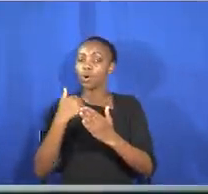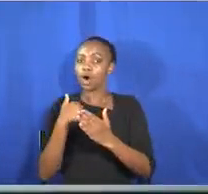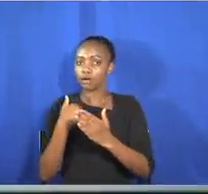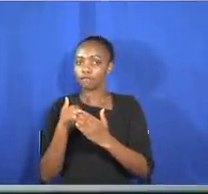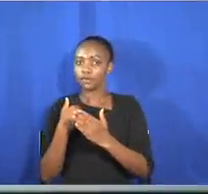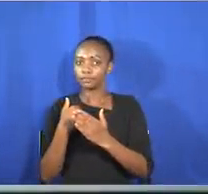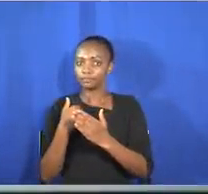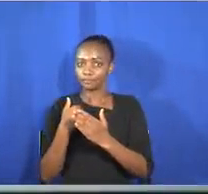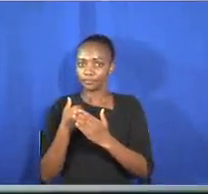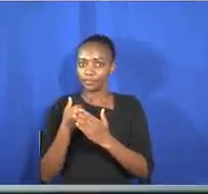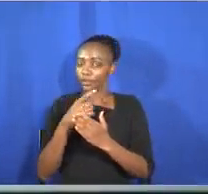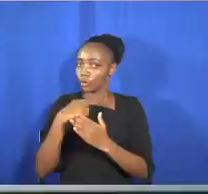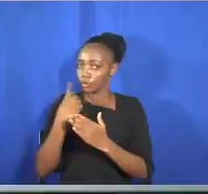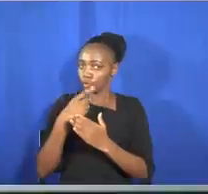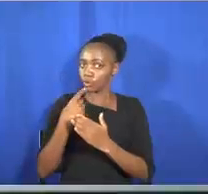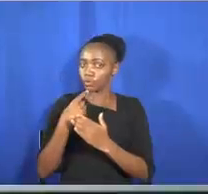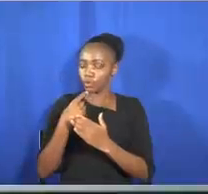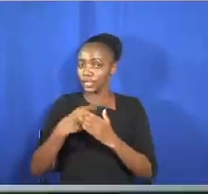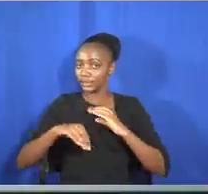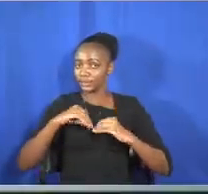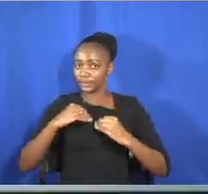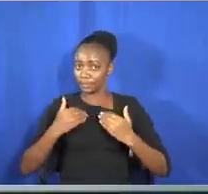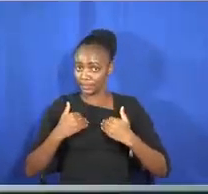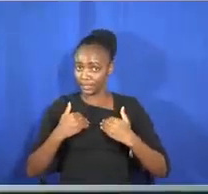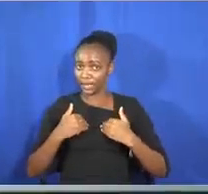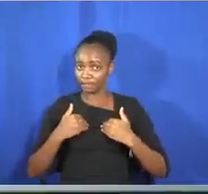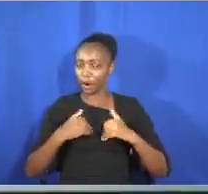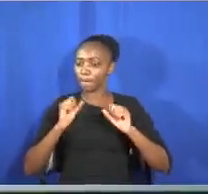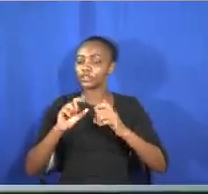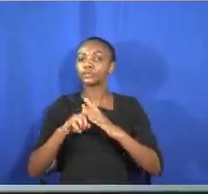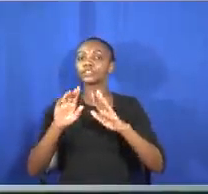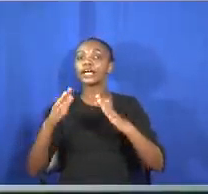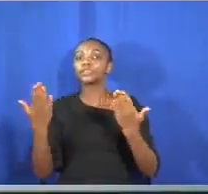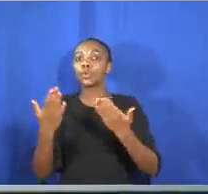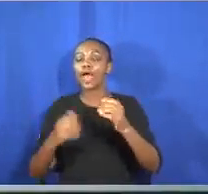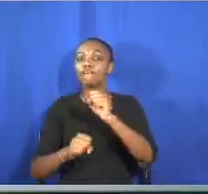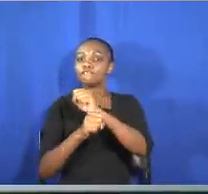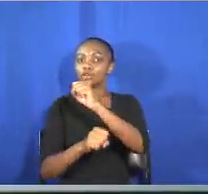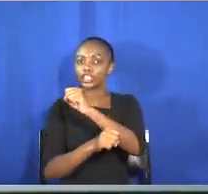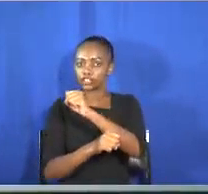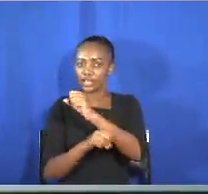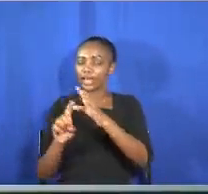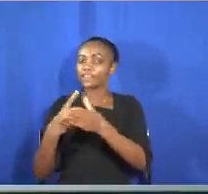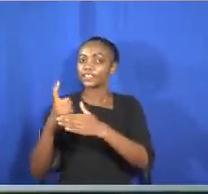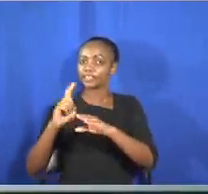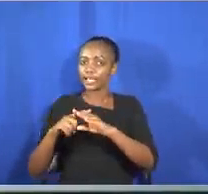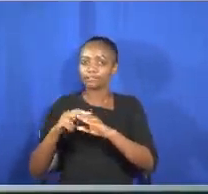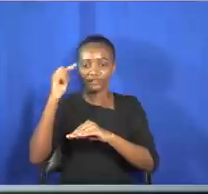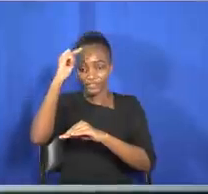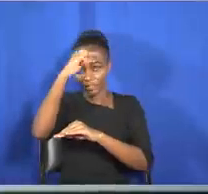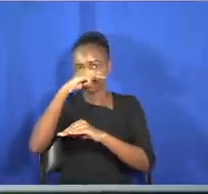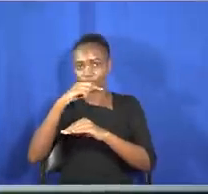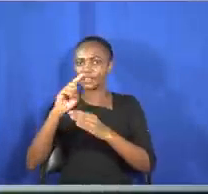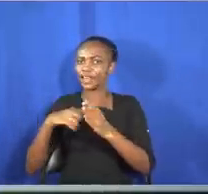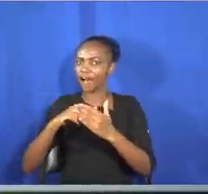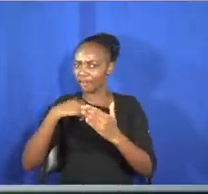here who are able differently can begin at the foundational stage. Once they graduate there,